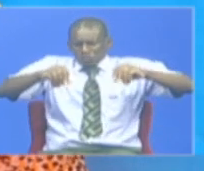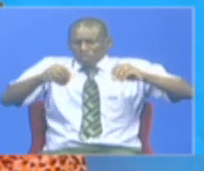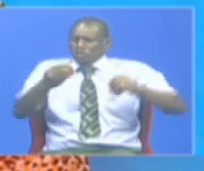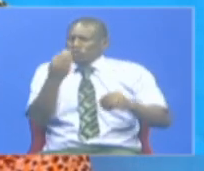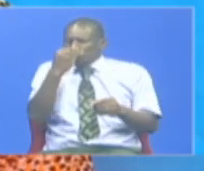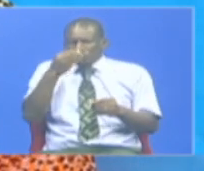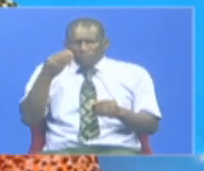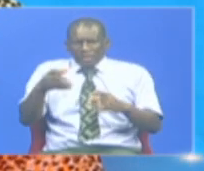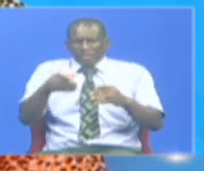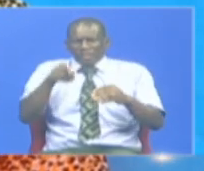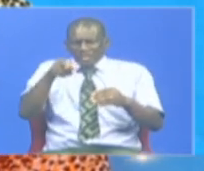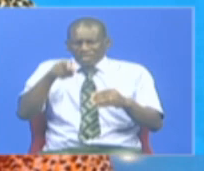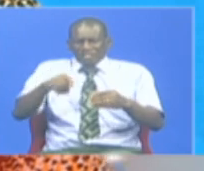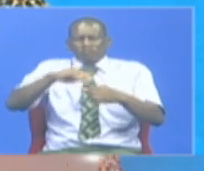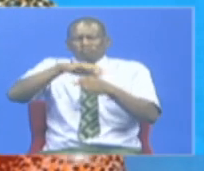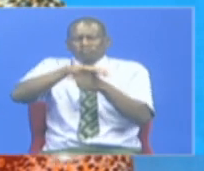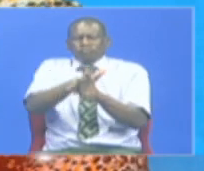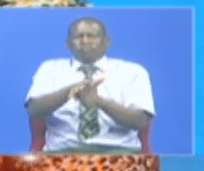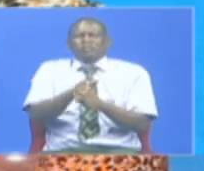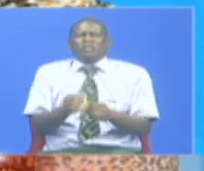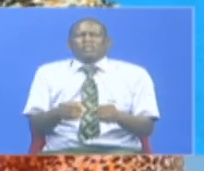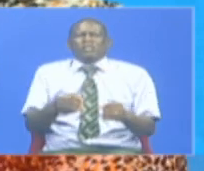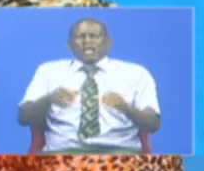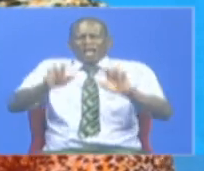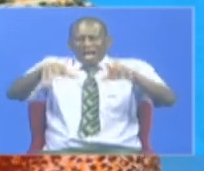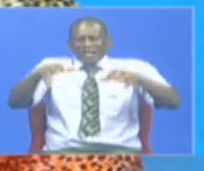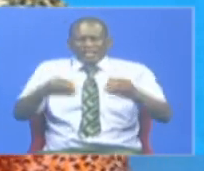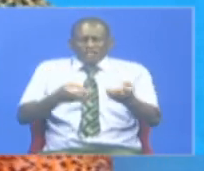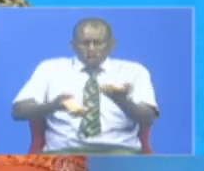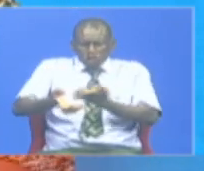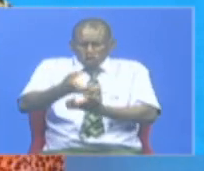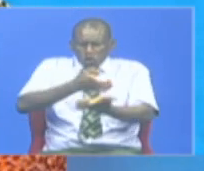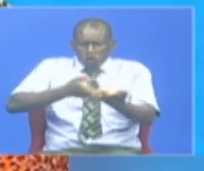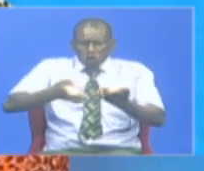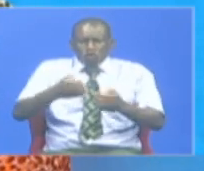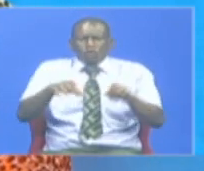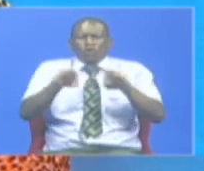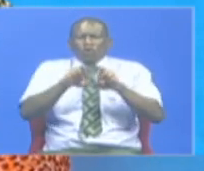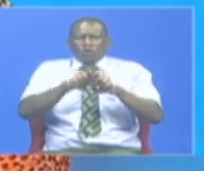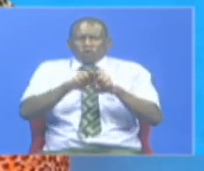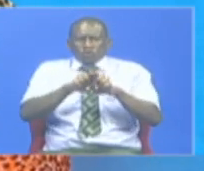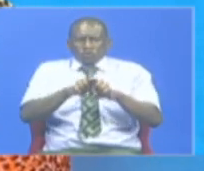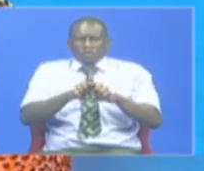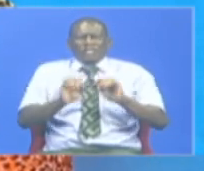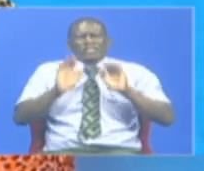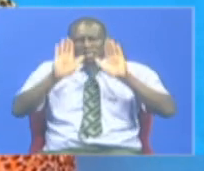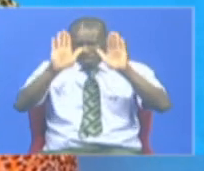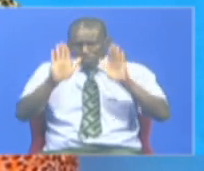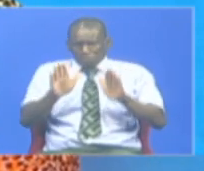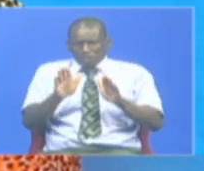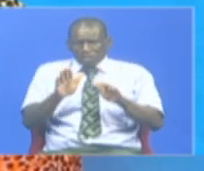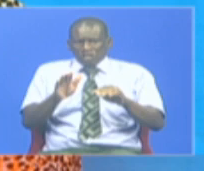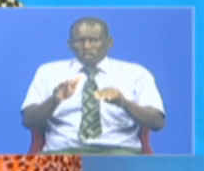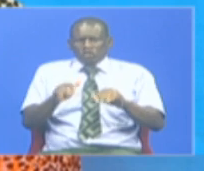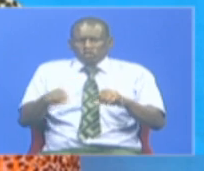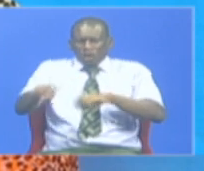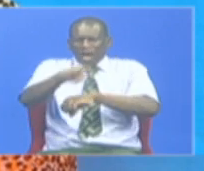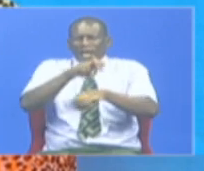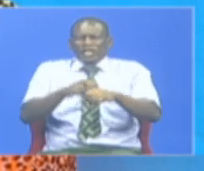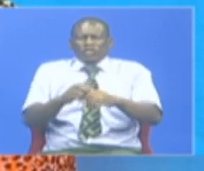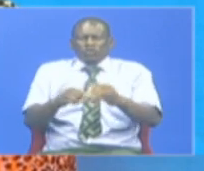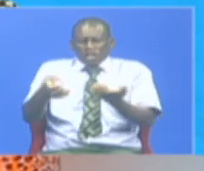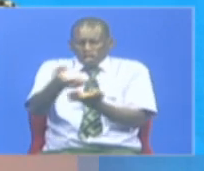during the global pandemic. Our agriculture economy will also be pivotal to our national economic